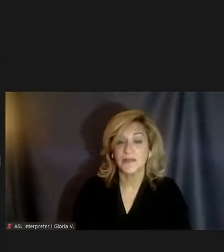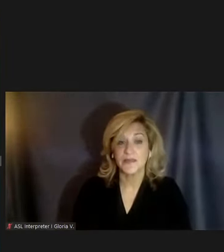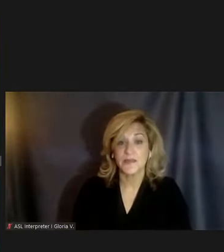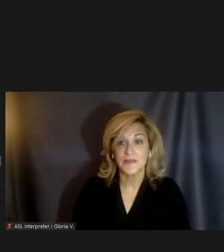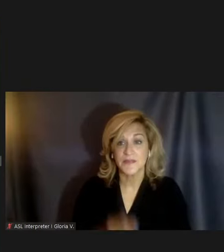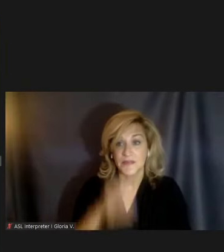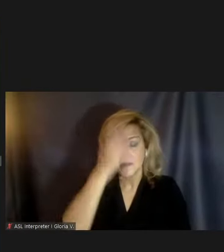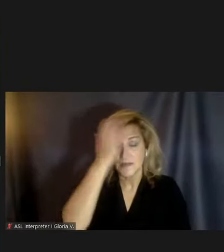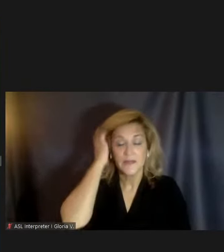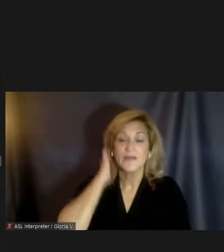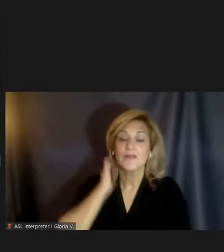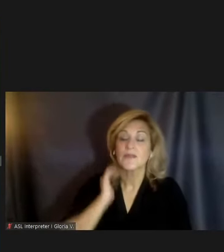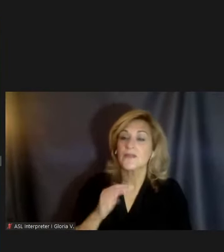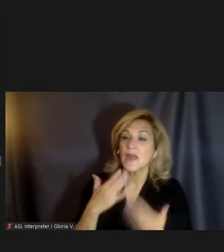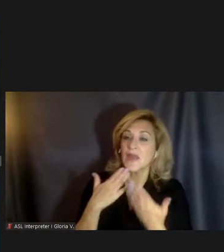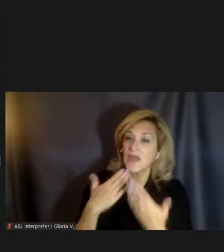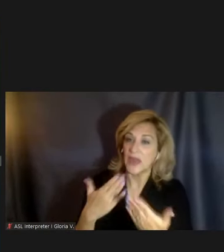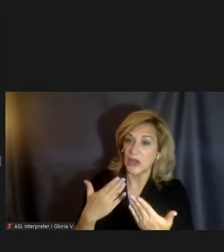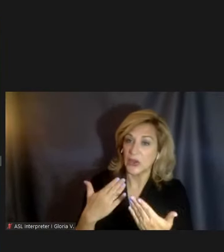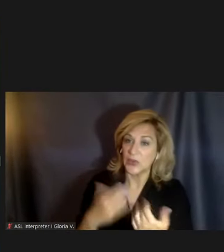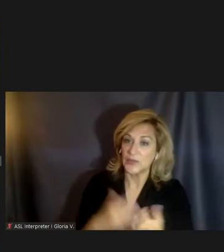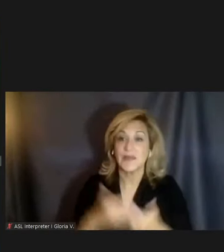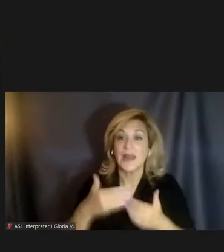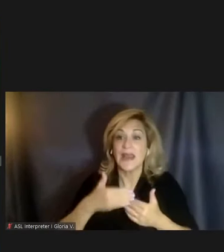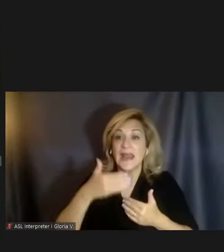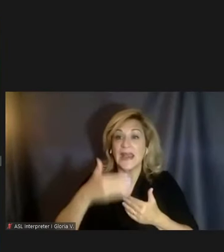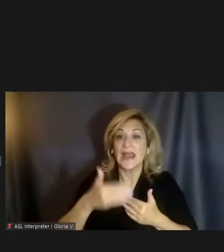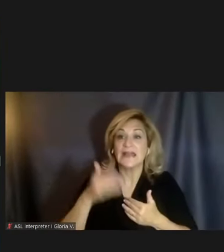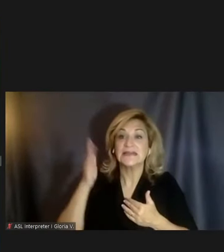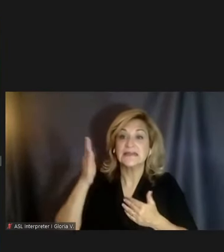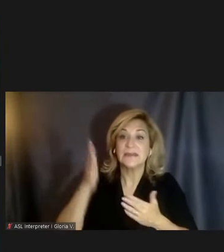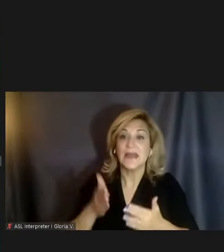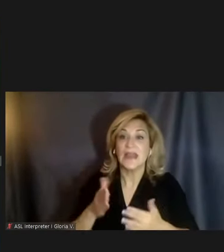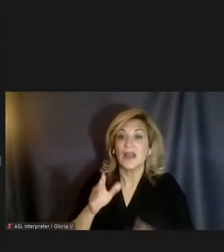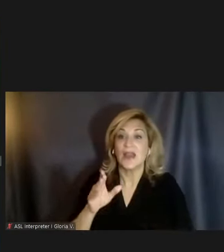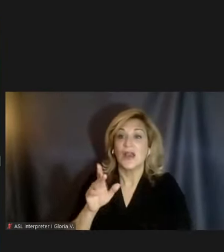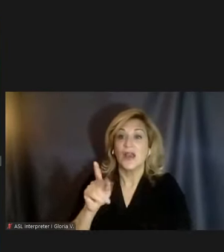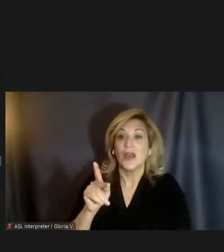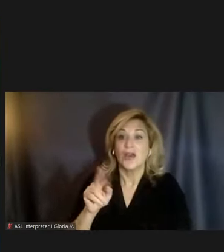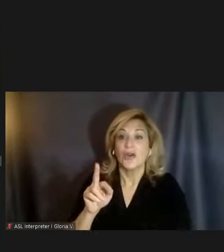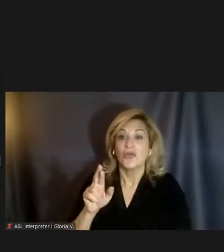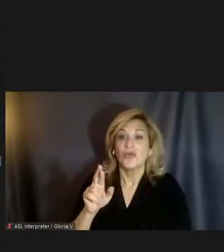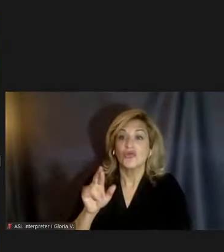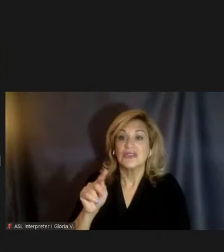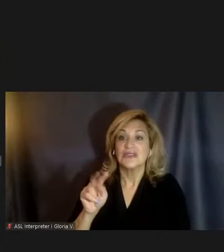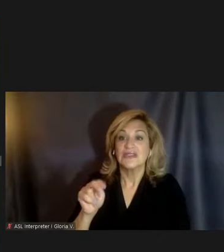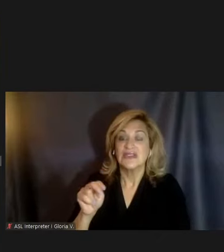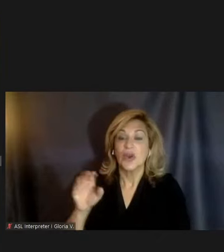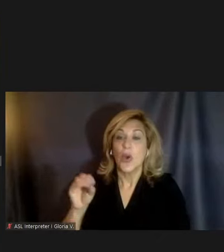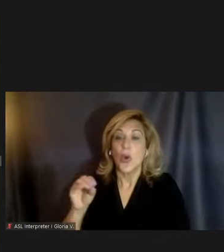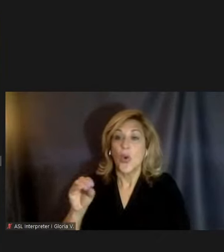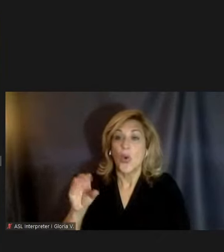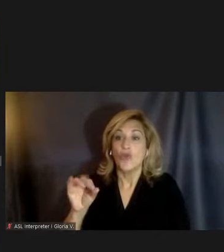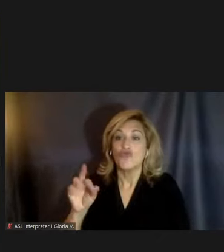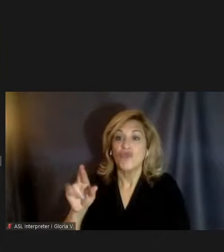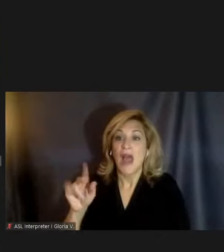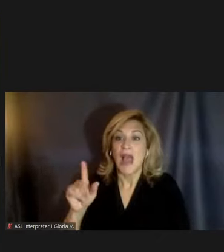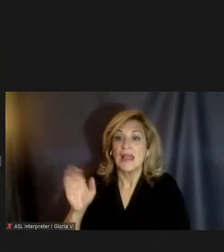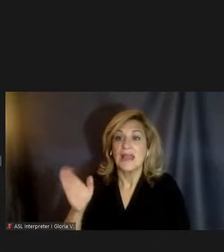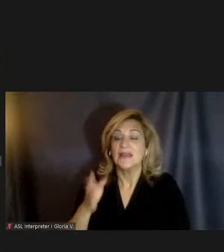Thank you. Our next speaker is Kristen O'Reilly, followed by John Cho.